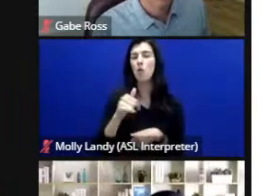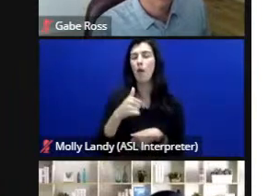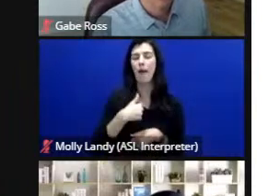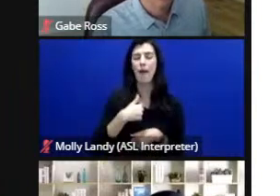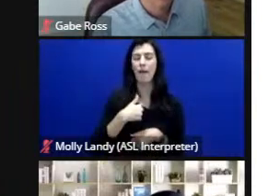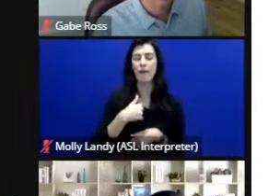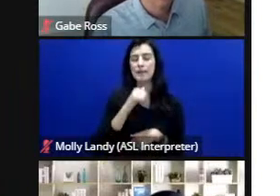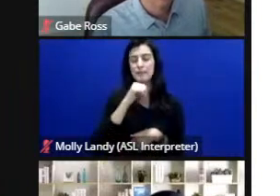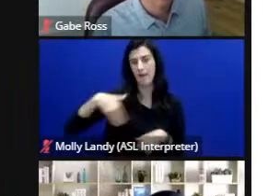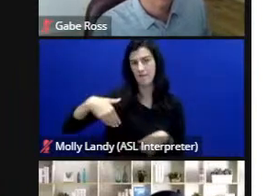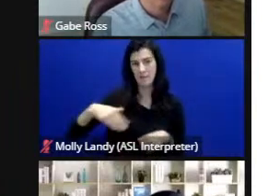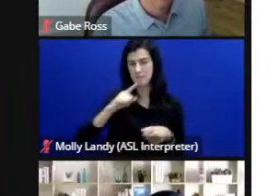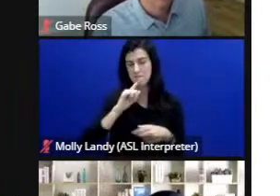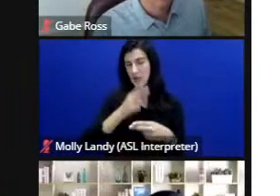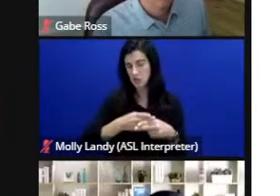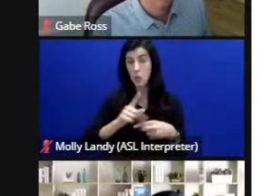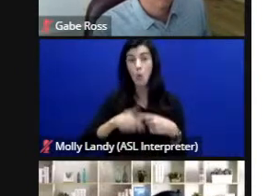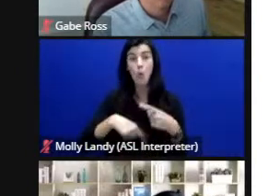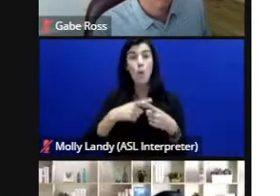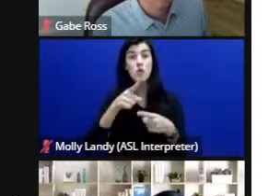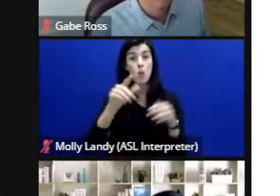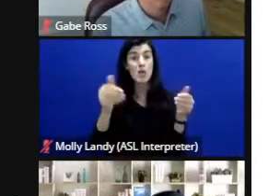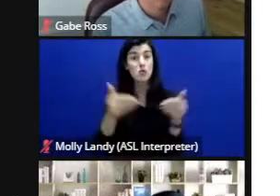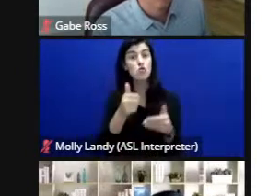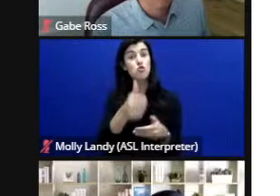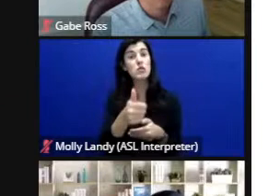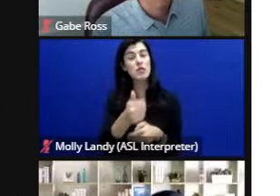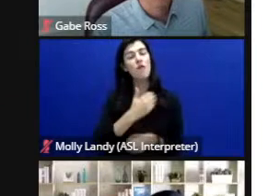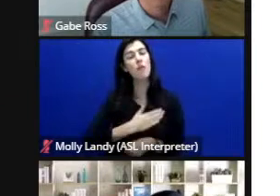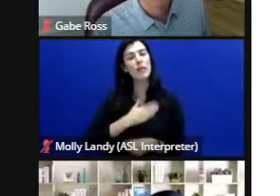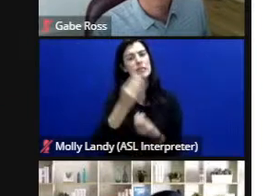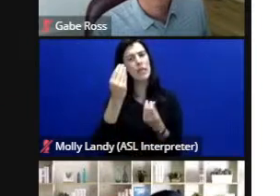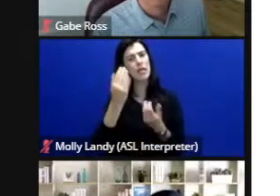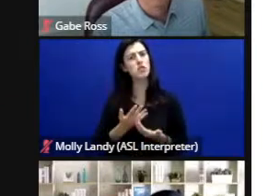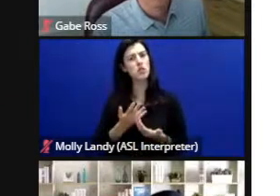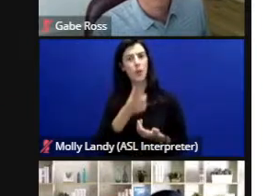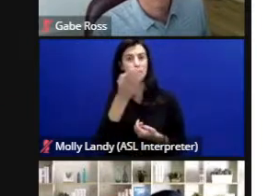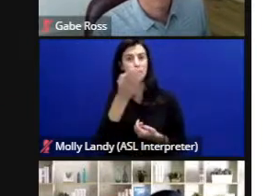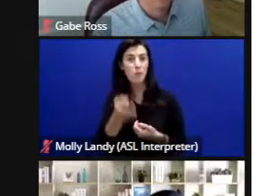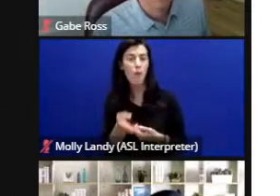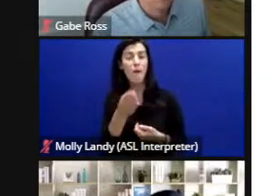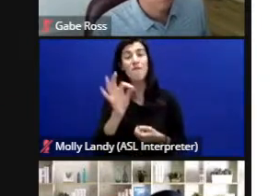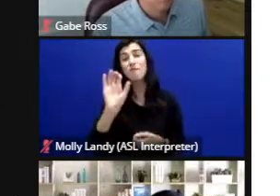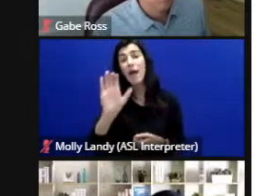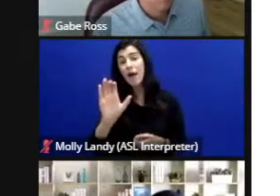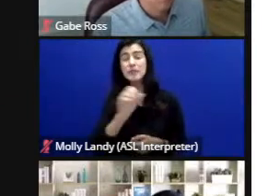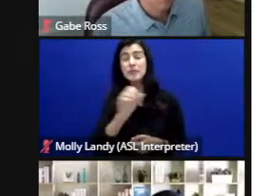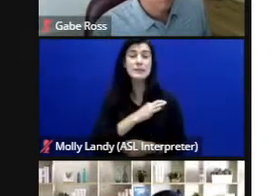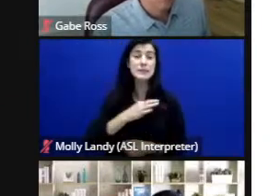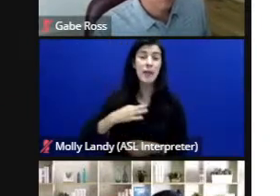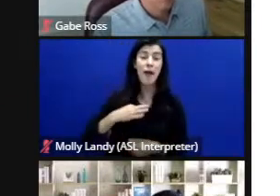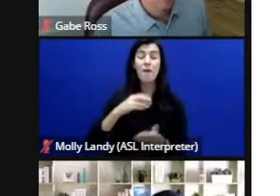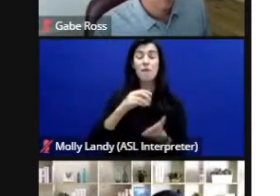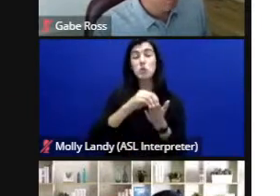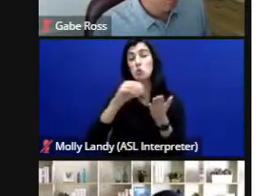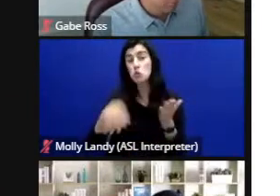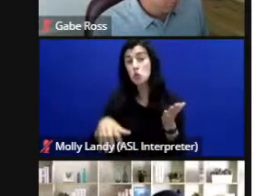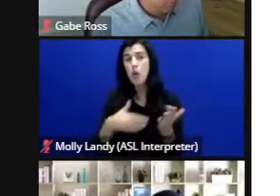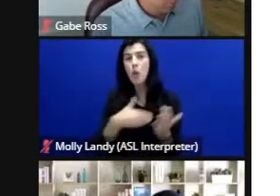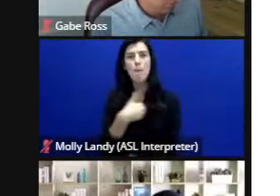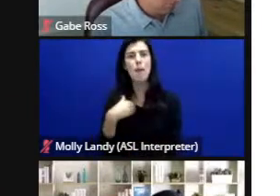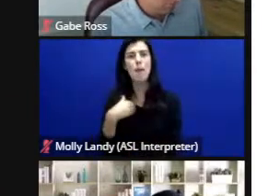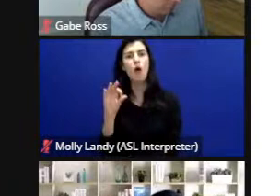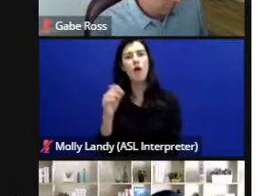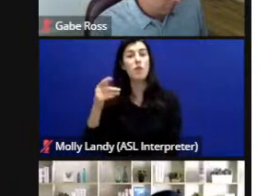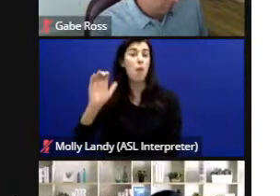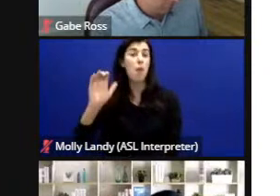mention, when you introduce yourself, please let us know whether you are faculty, staff, or student, or a member of the public. That's quite